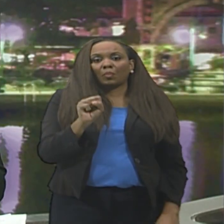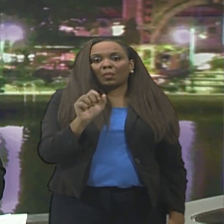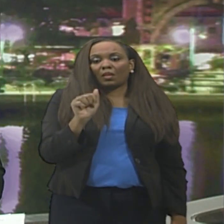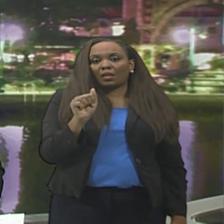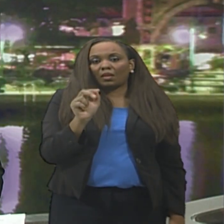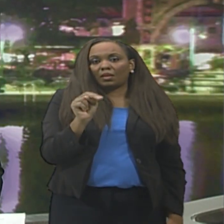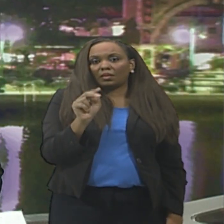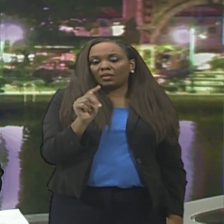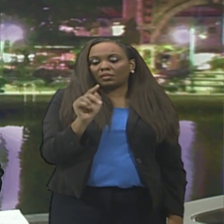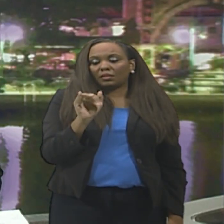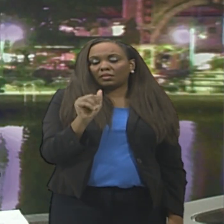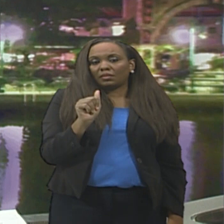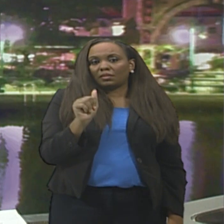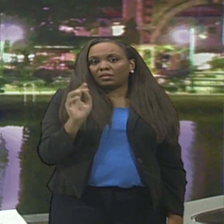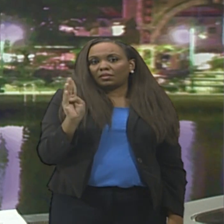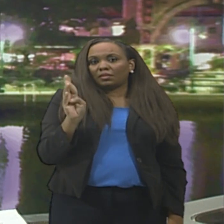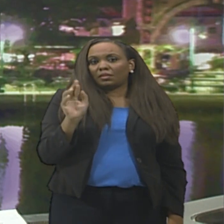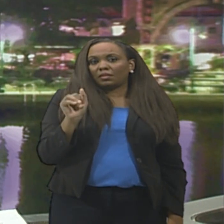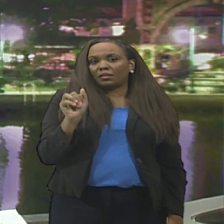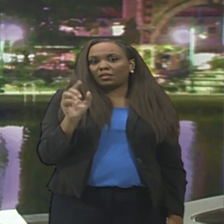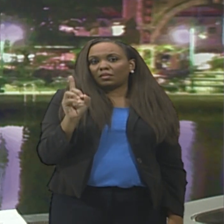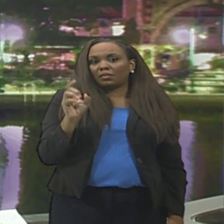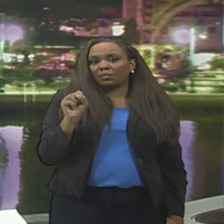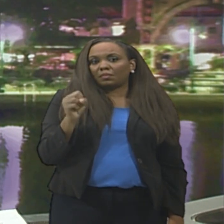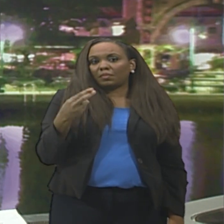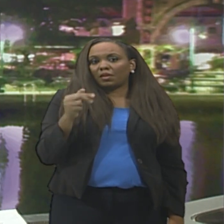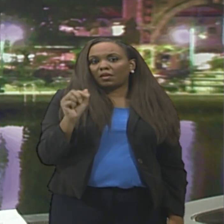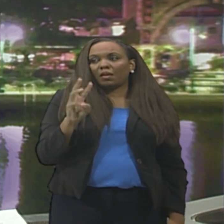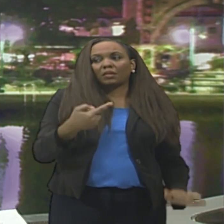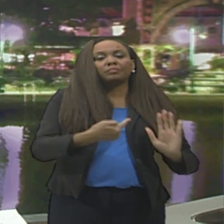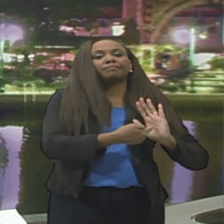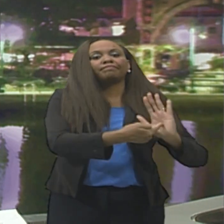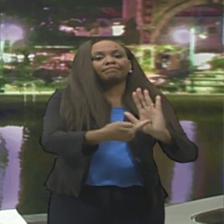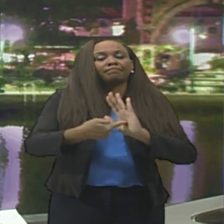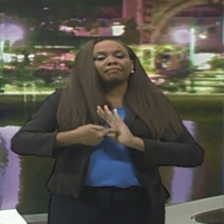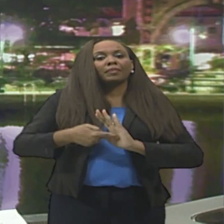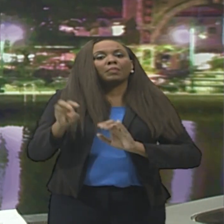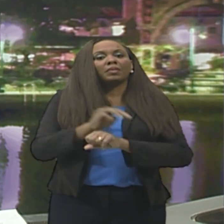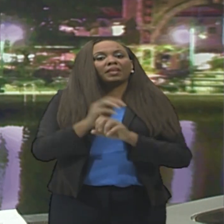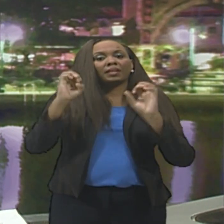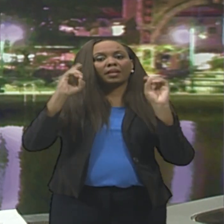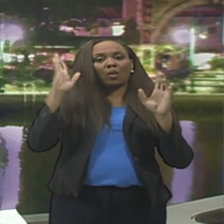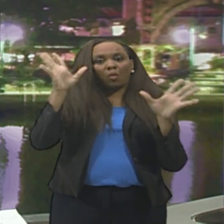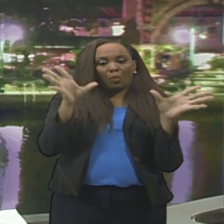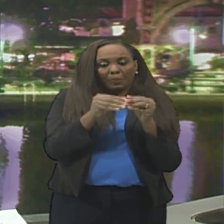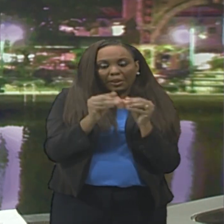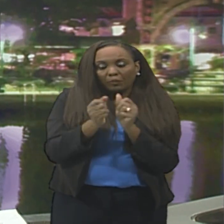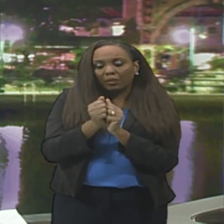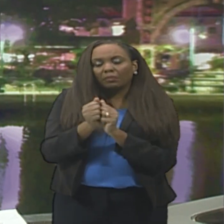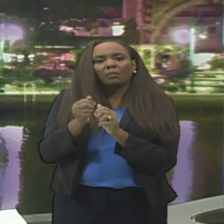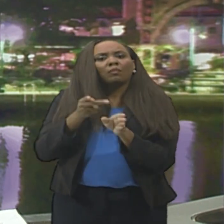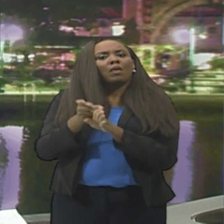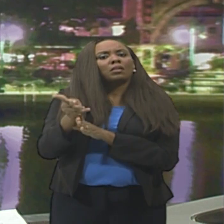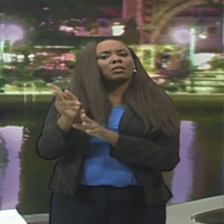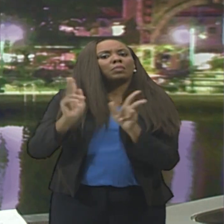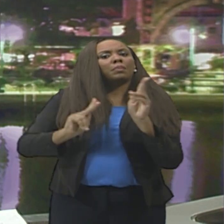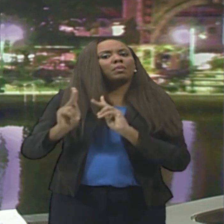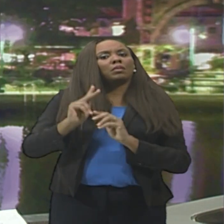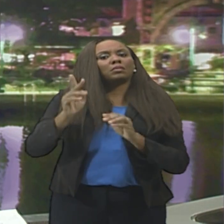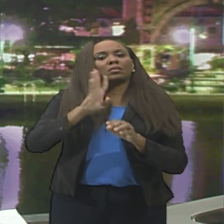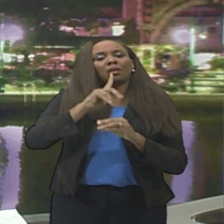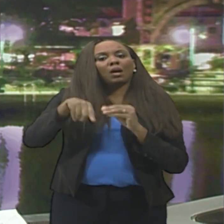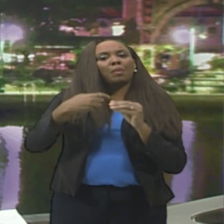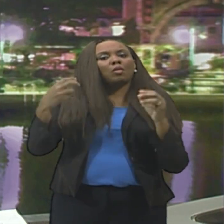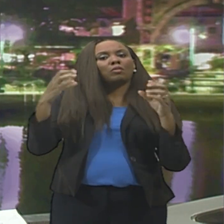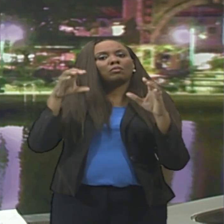Acting Prime Minister Santia Bradshaw has revealed the Ministry of Education is to meet with professionals to address violence in